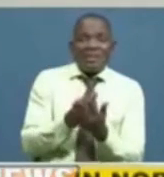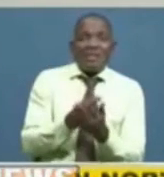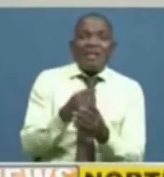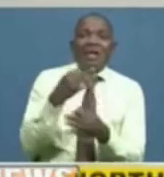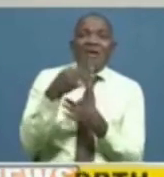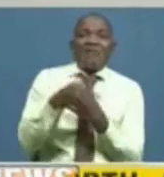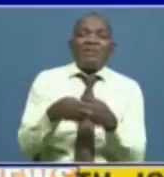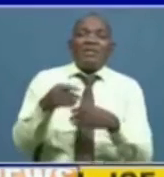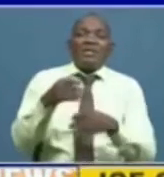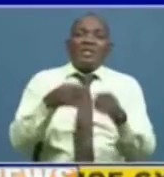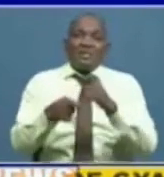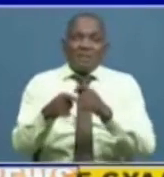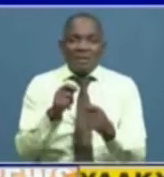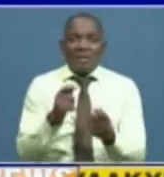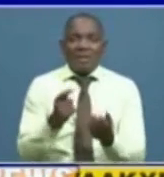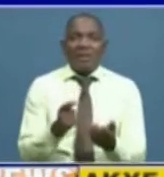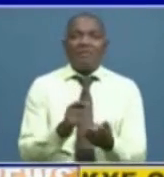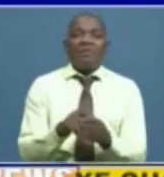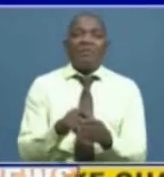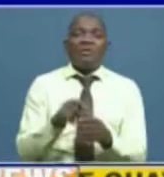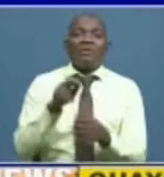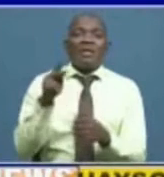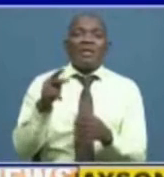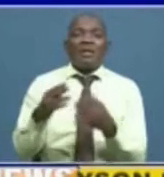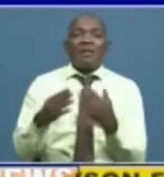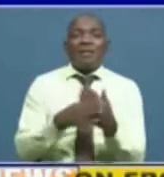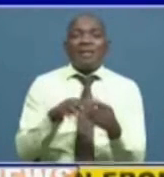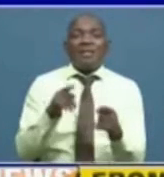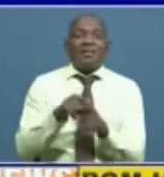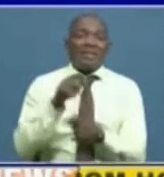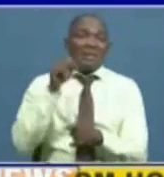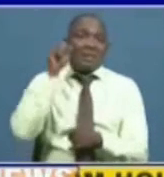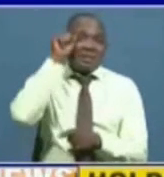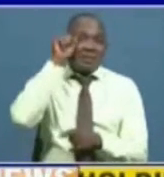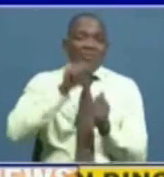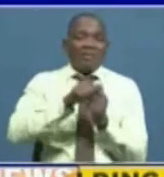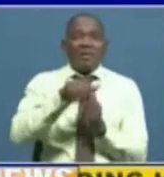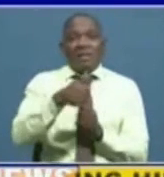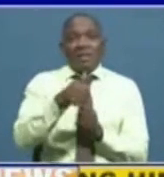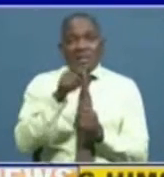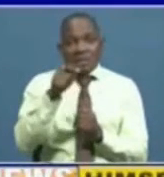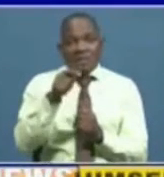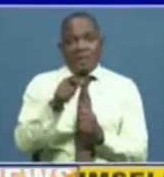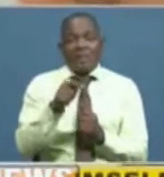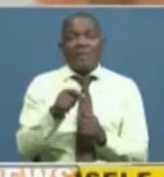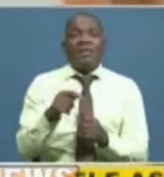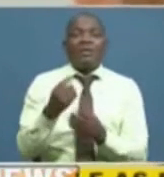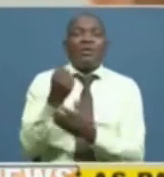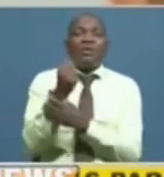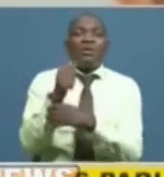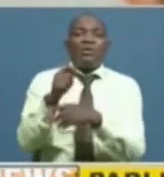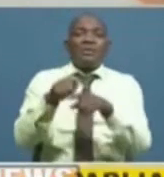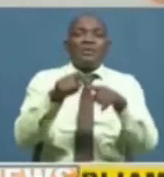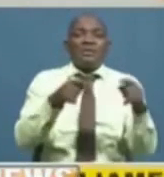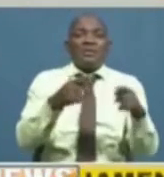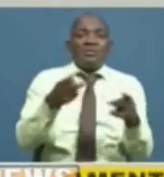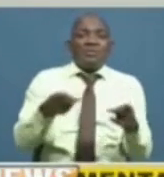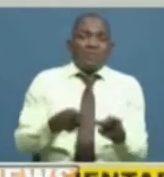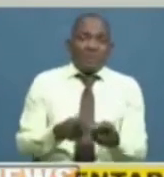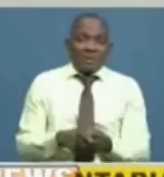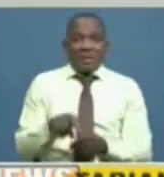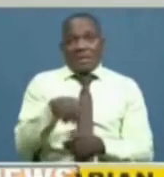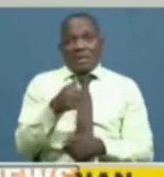markets from Deutsche Bank, UK, and Singapore, among others, where he held various senior positions. Other